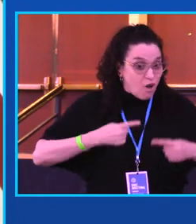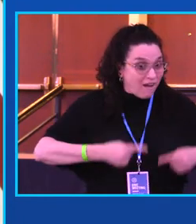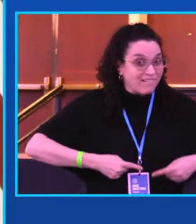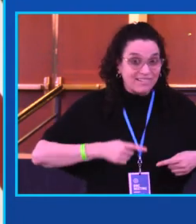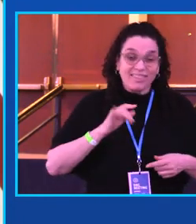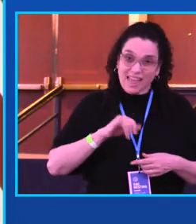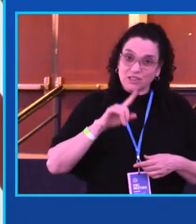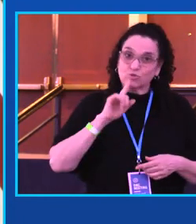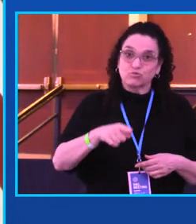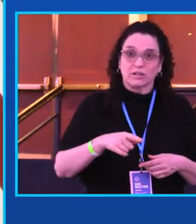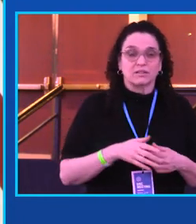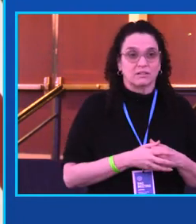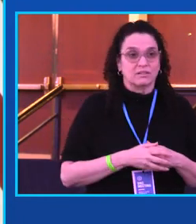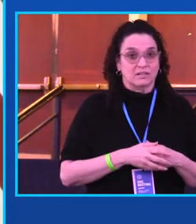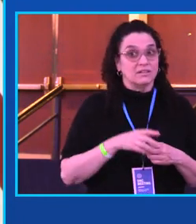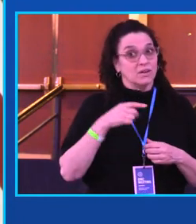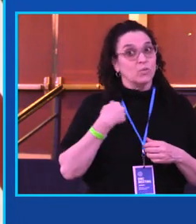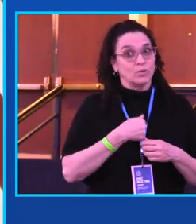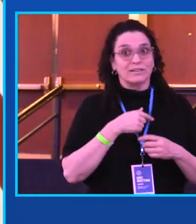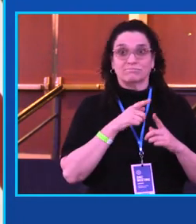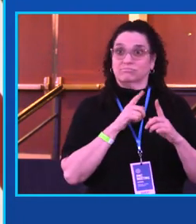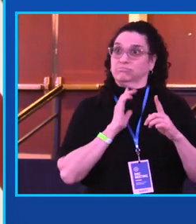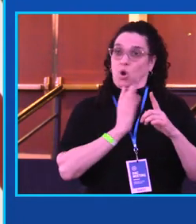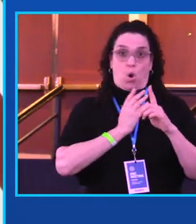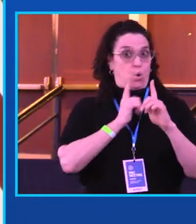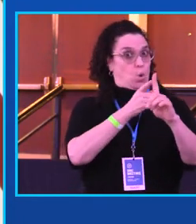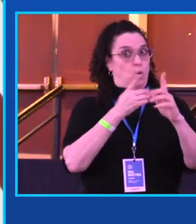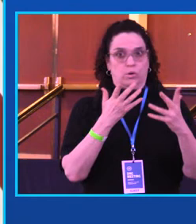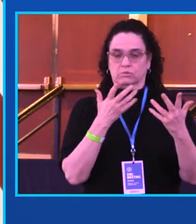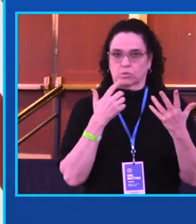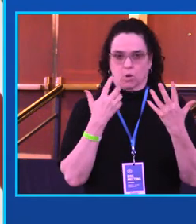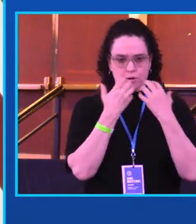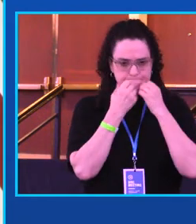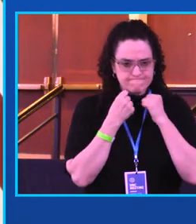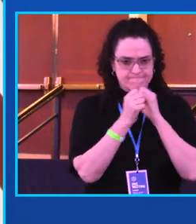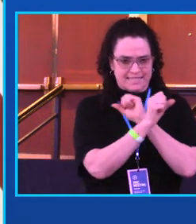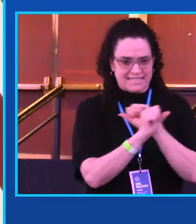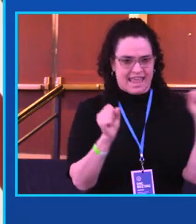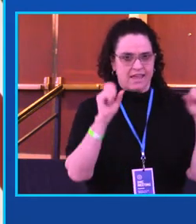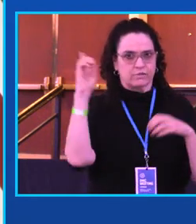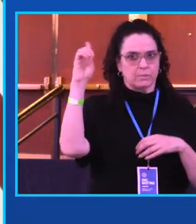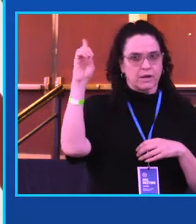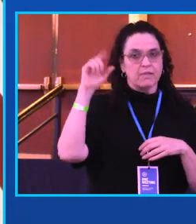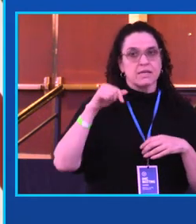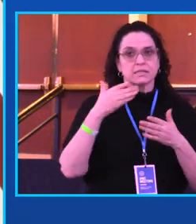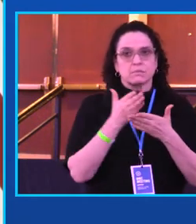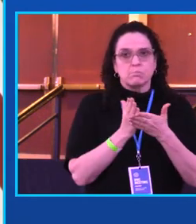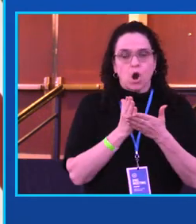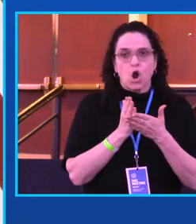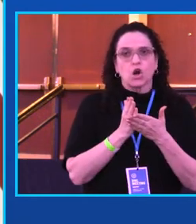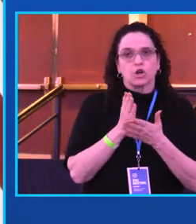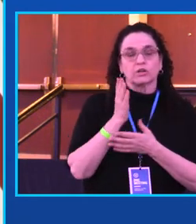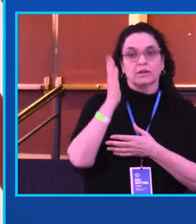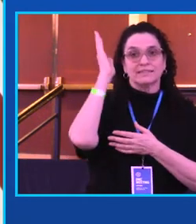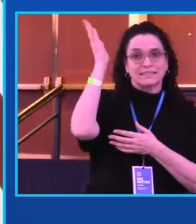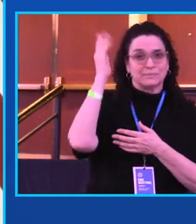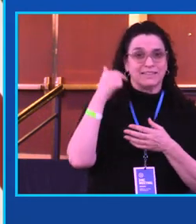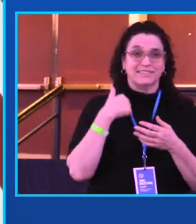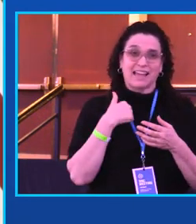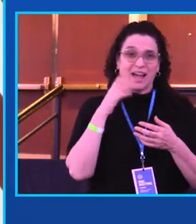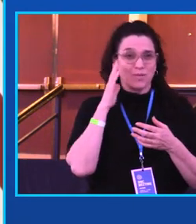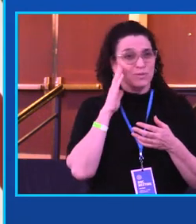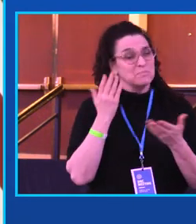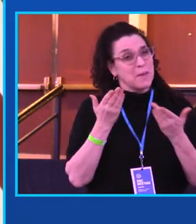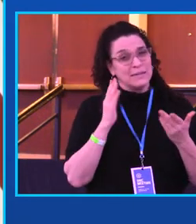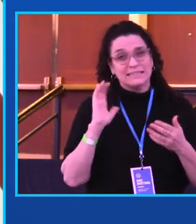to saving our democracy. Now, this is the part of my speech when I'm going to date myself. I hope I don't